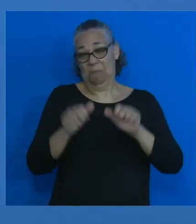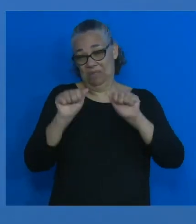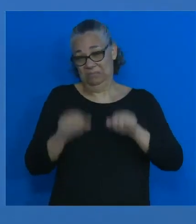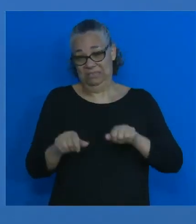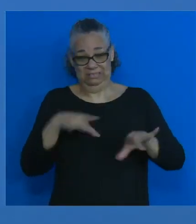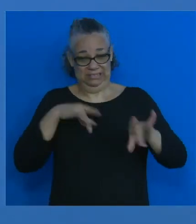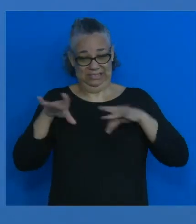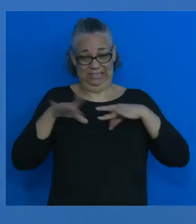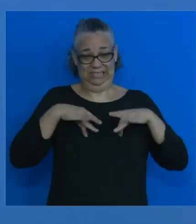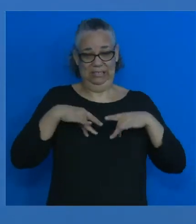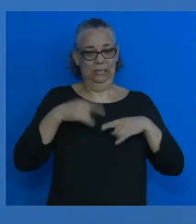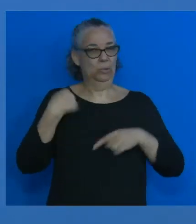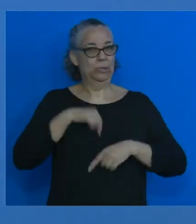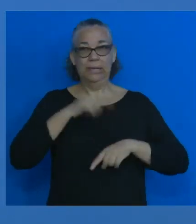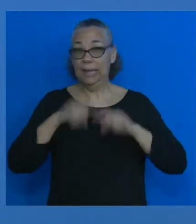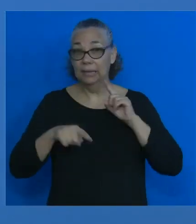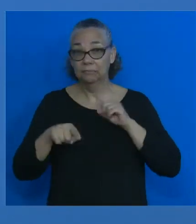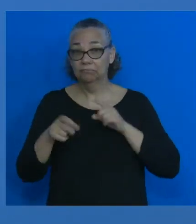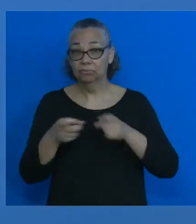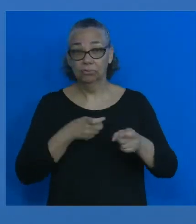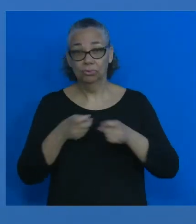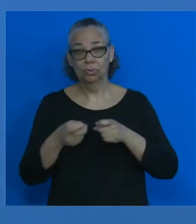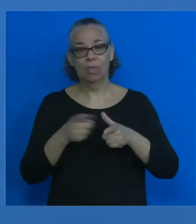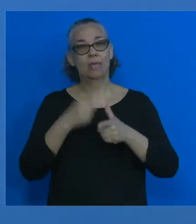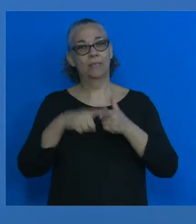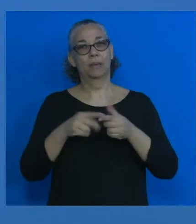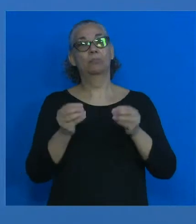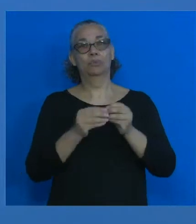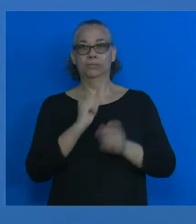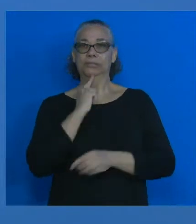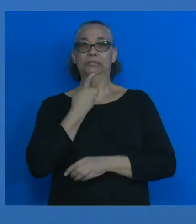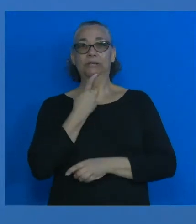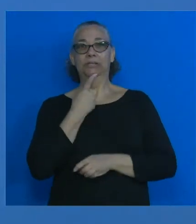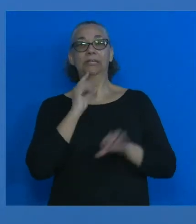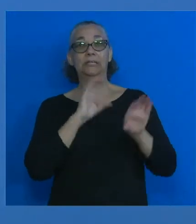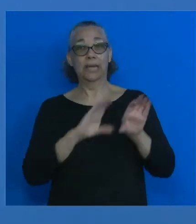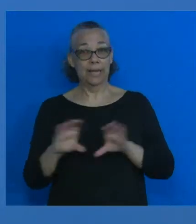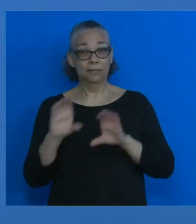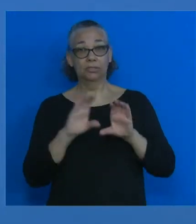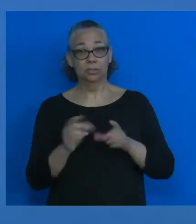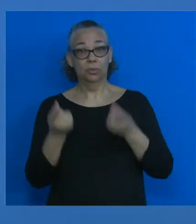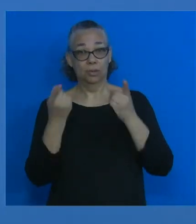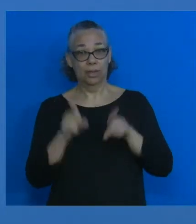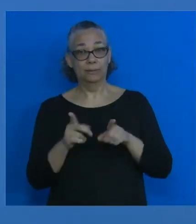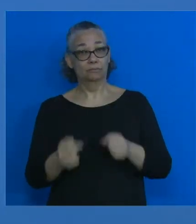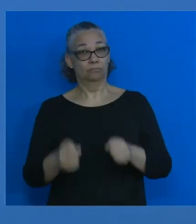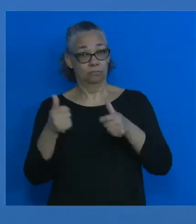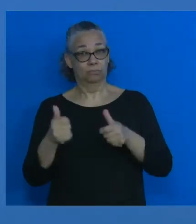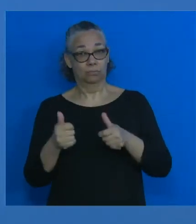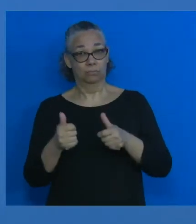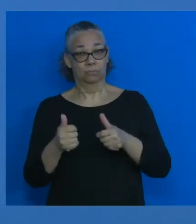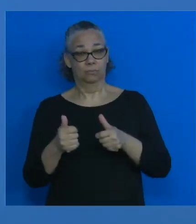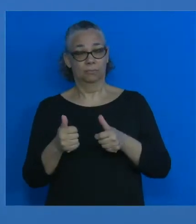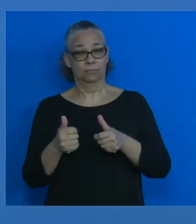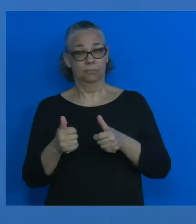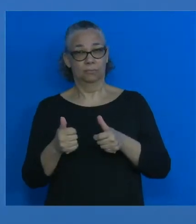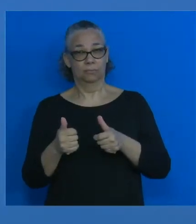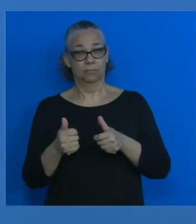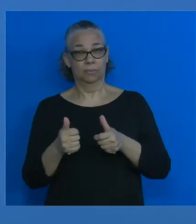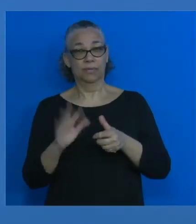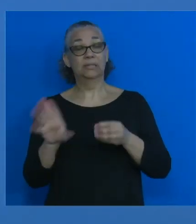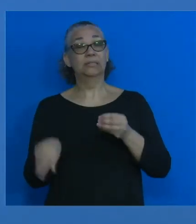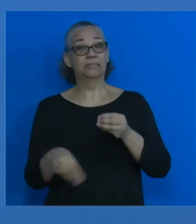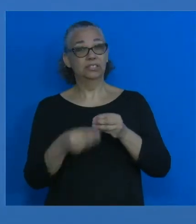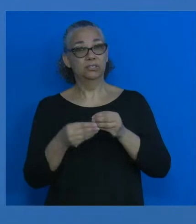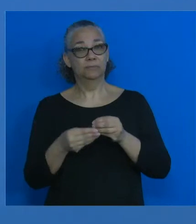handle on, further and more severe action will be implemented immediately. Further, as